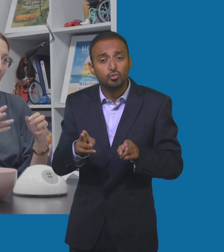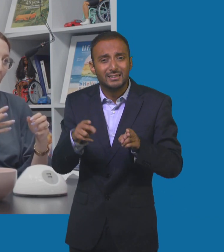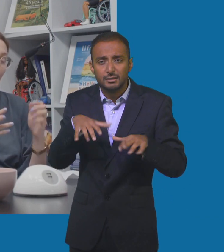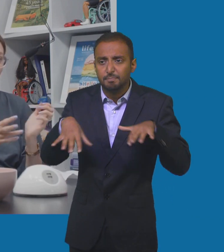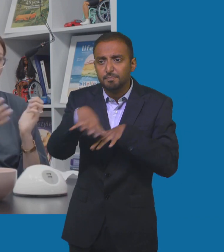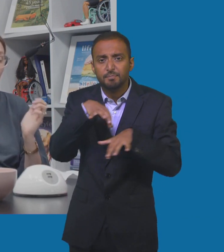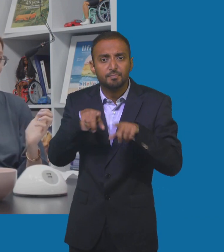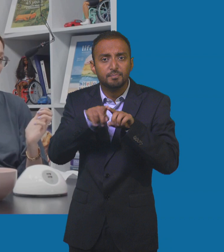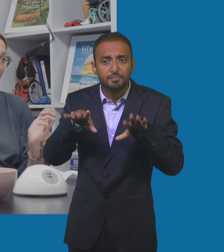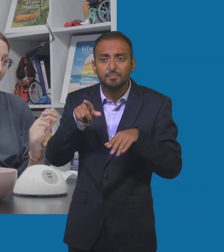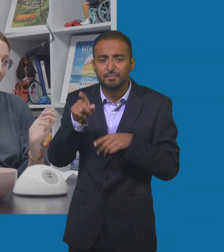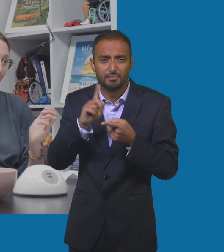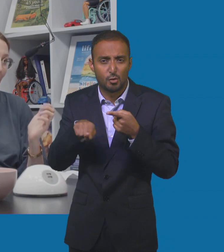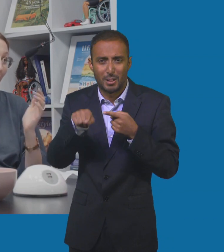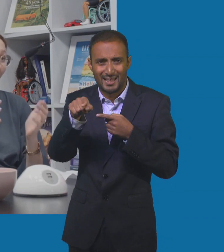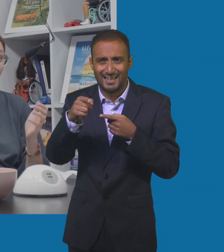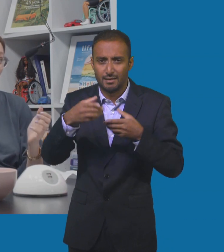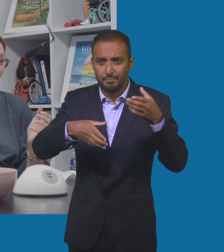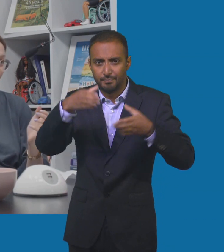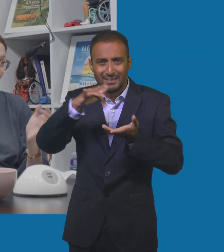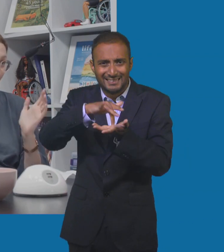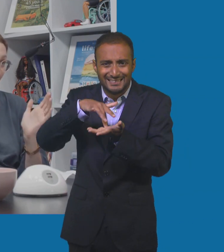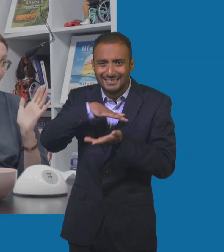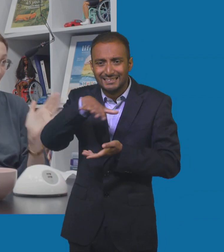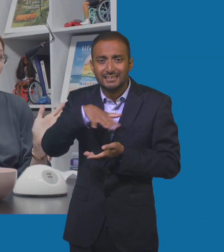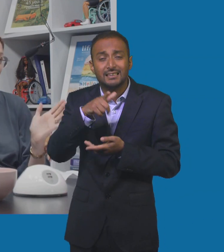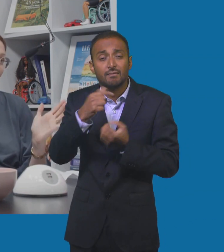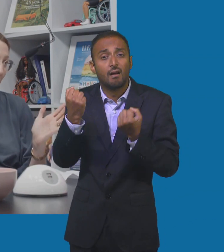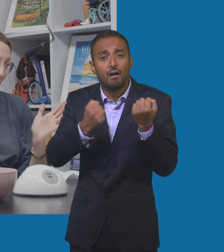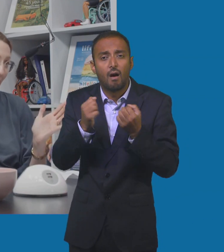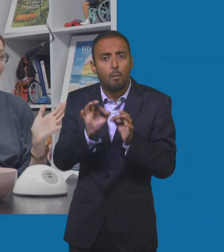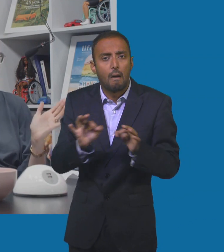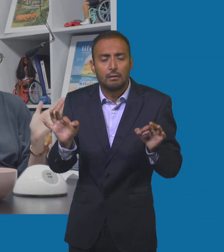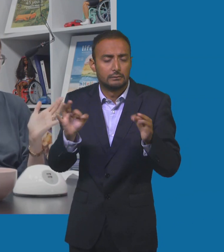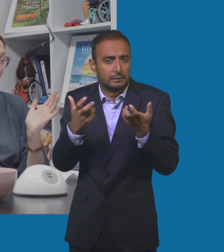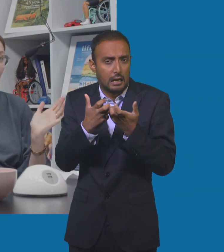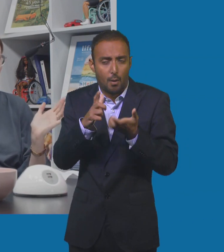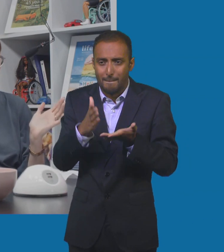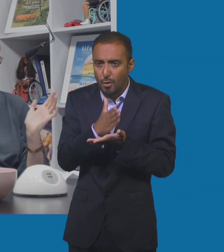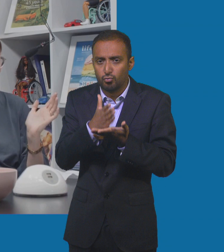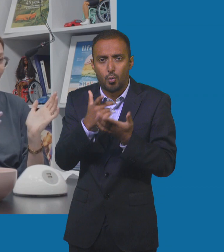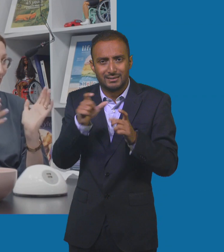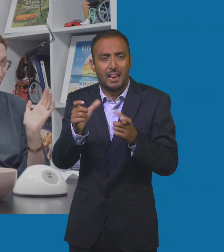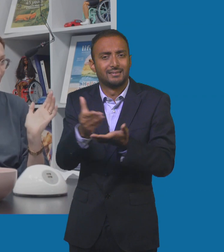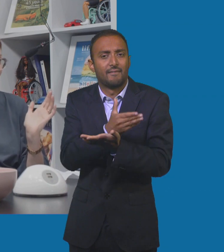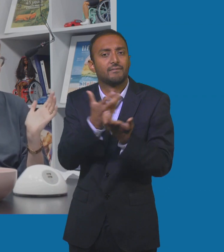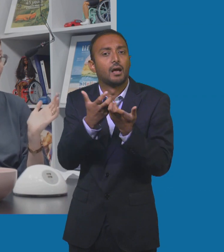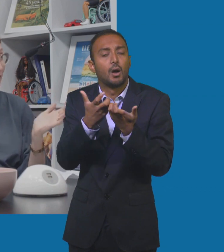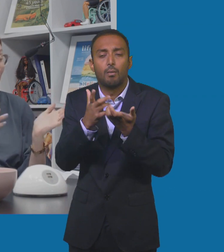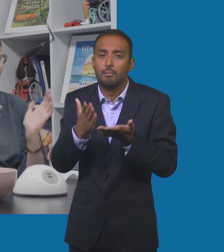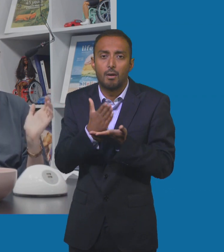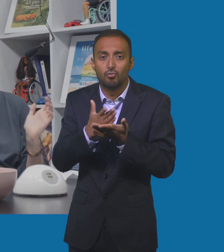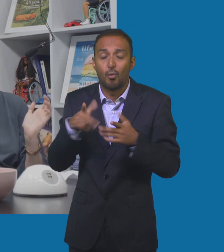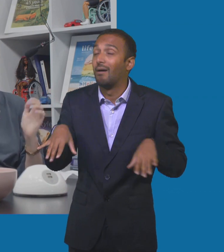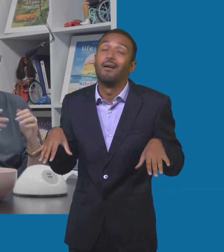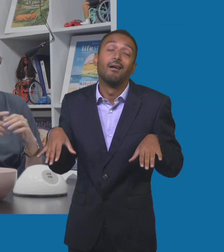flow of traffic moves through that, if you do have quieter vehicles, how do you make sure there's kind of those safety mechanisms in place so that people aren't going to get injured or